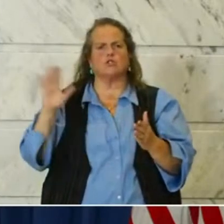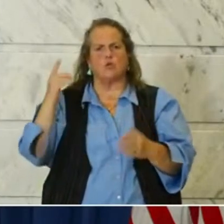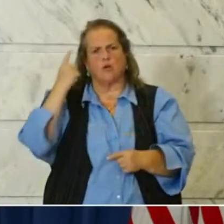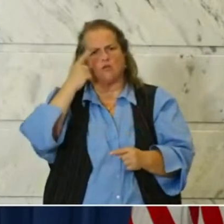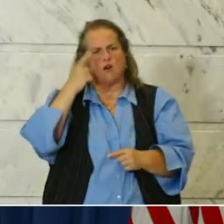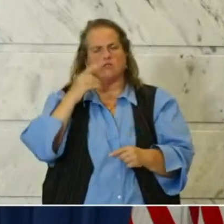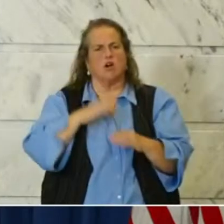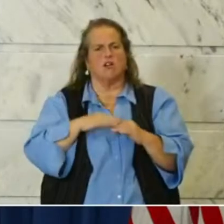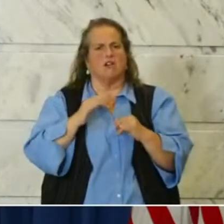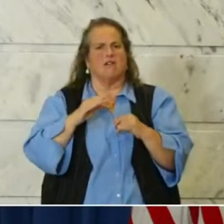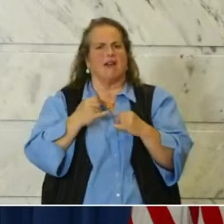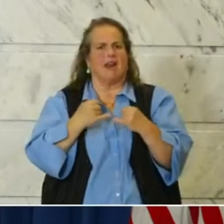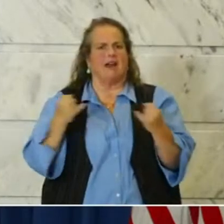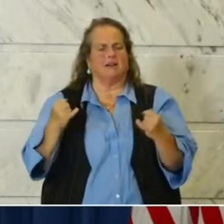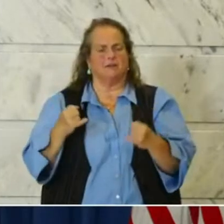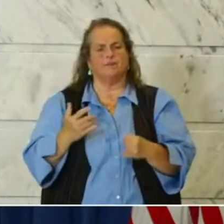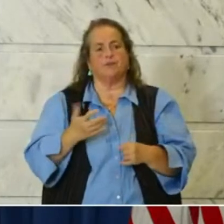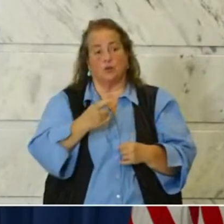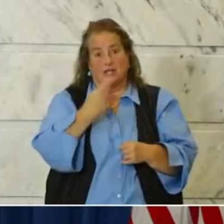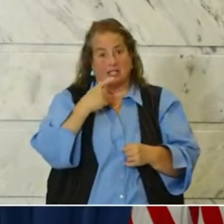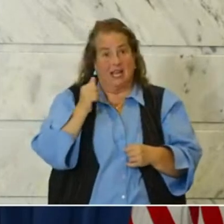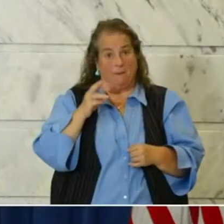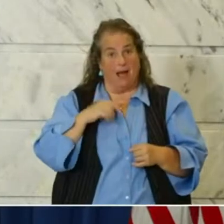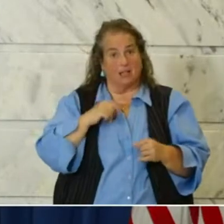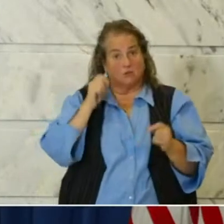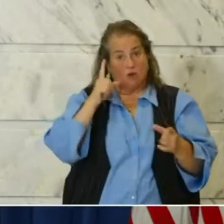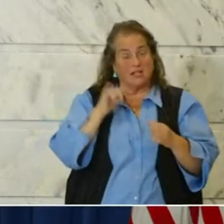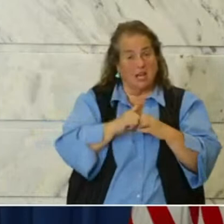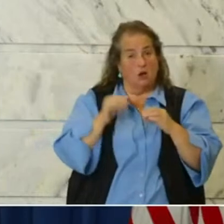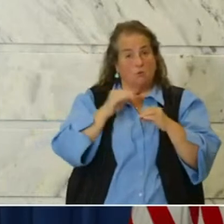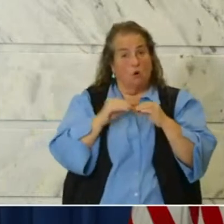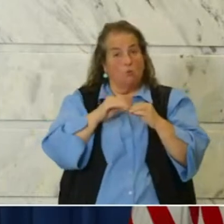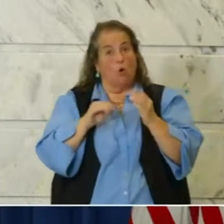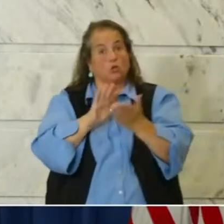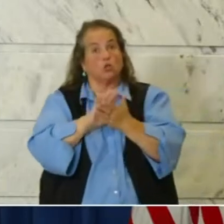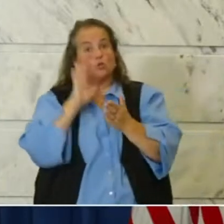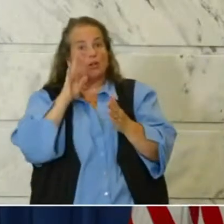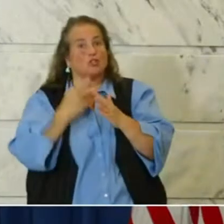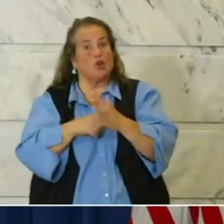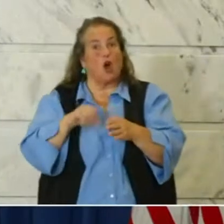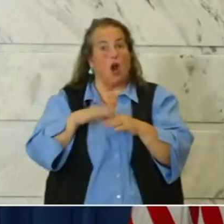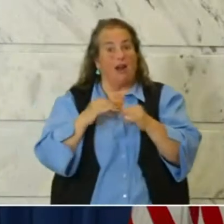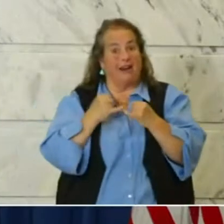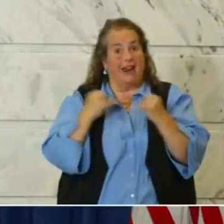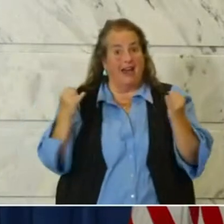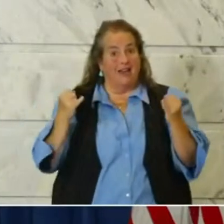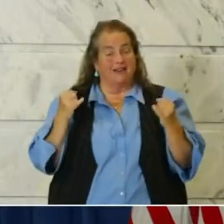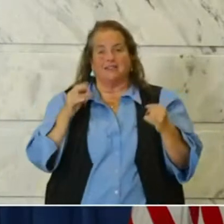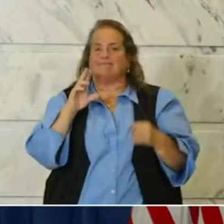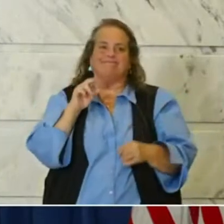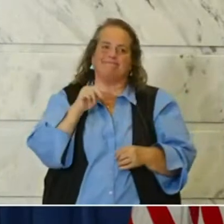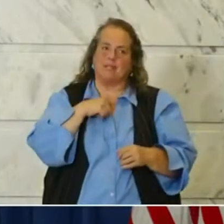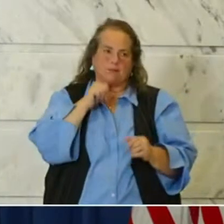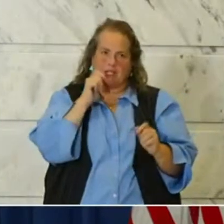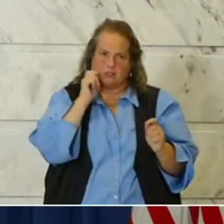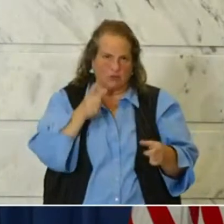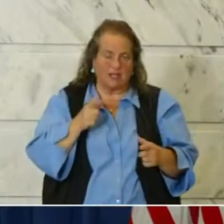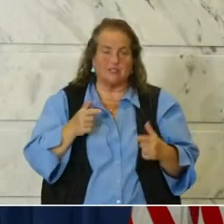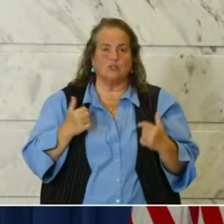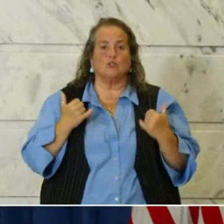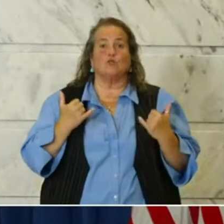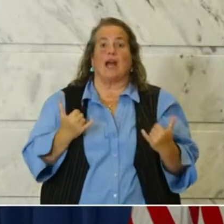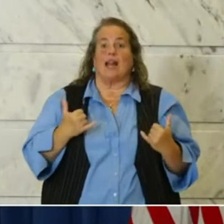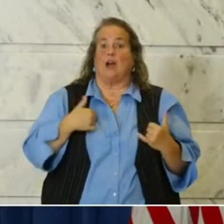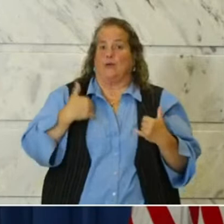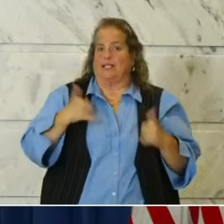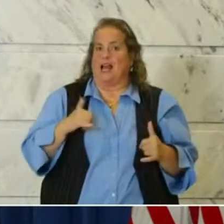thoughts? The next question is, am I surprised that more and more schools are starting online? No, I'm not. Right now, we